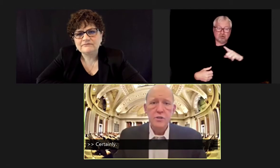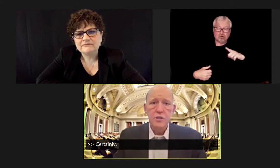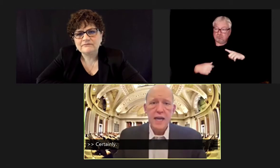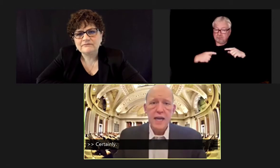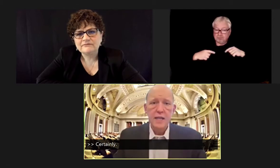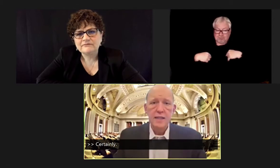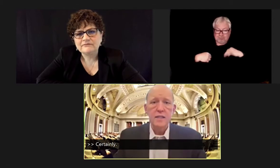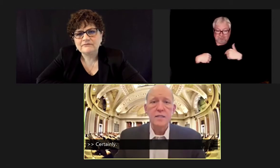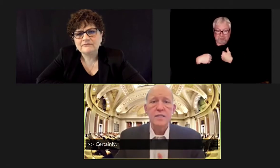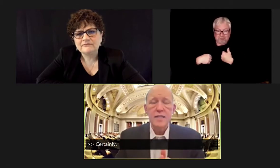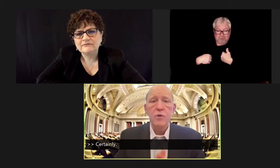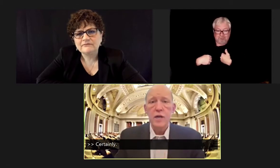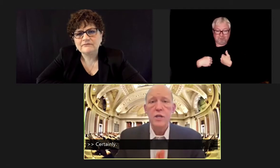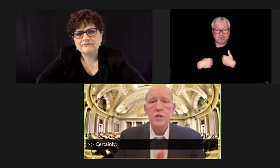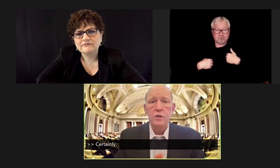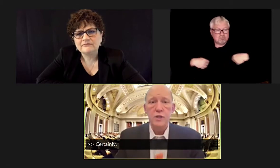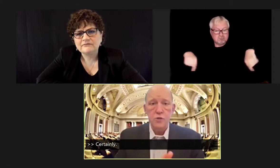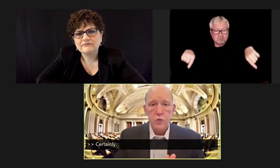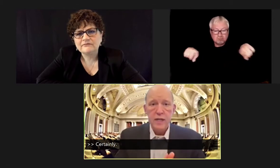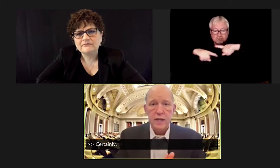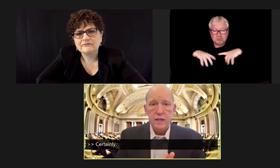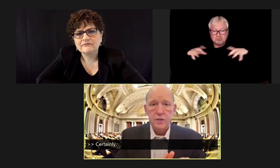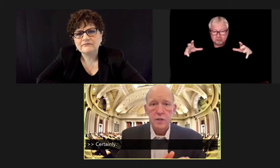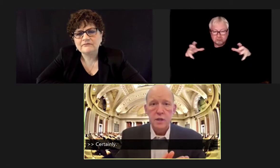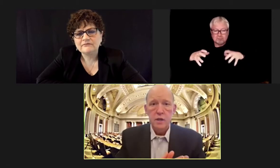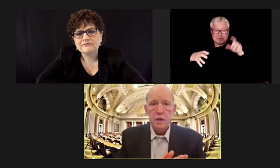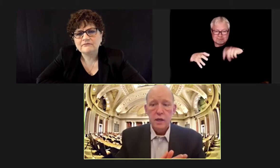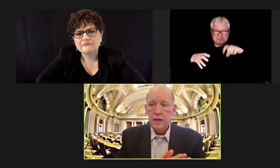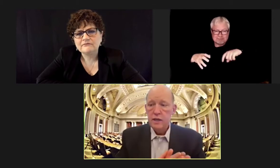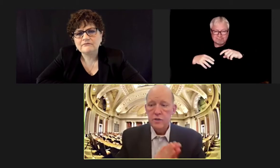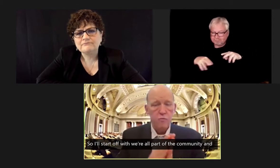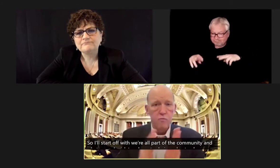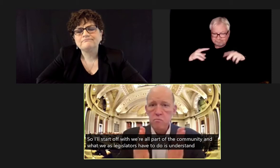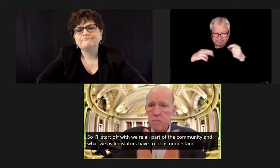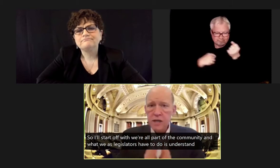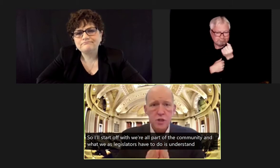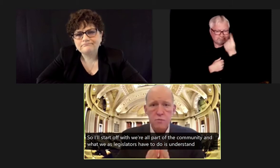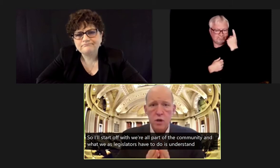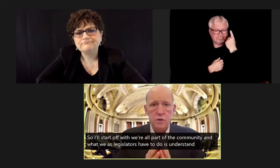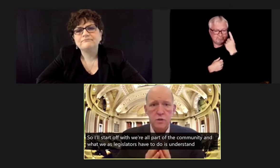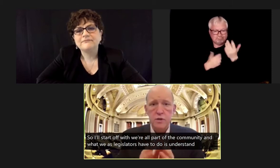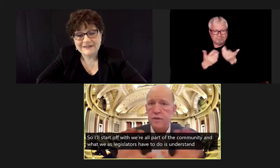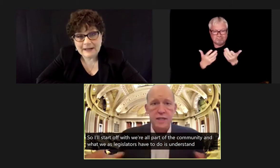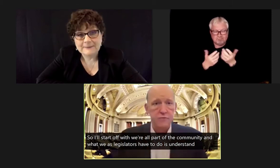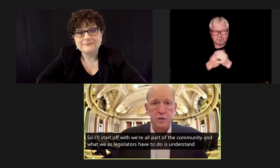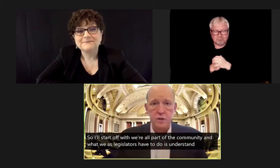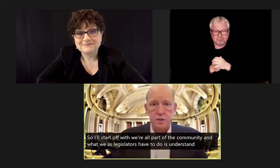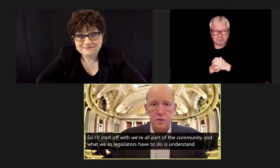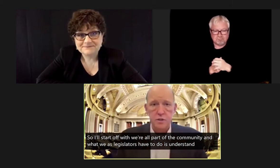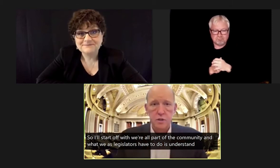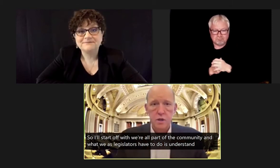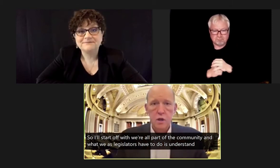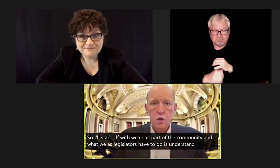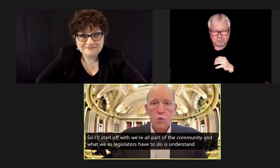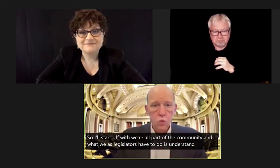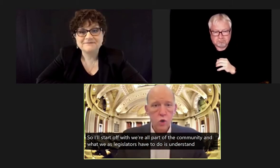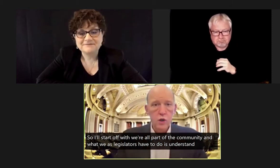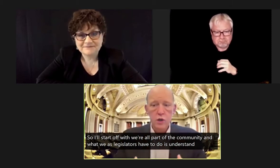is understand that the separation between us is much smaller than the